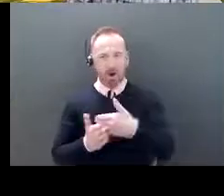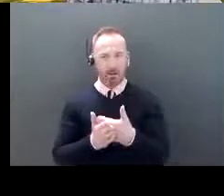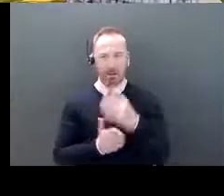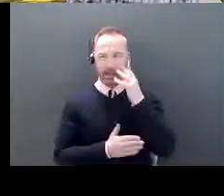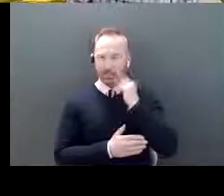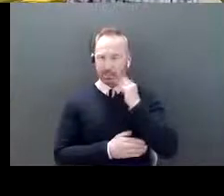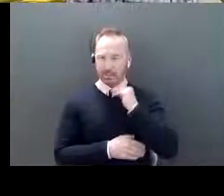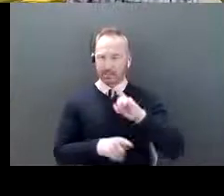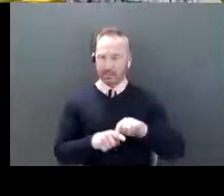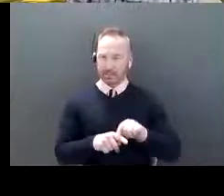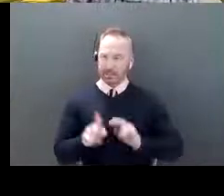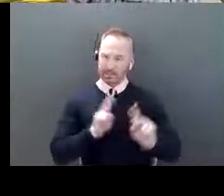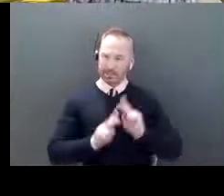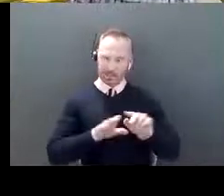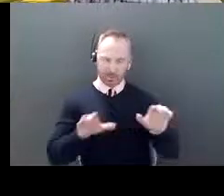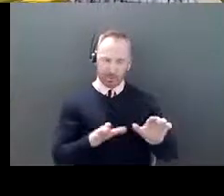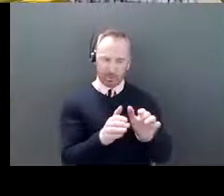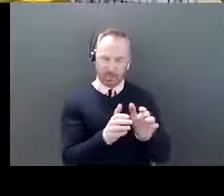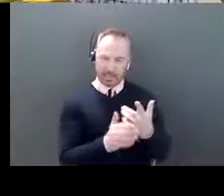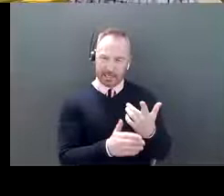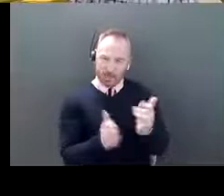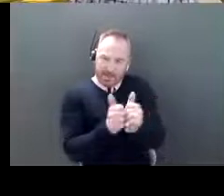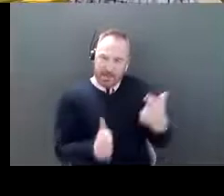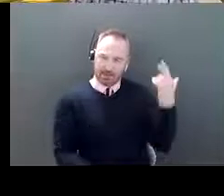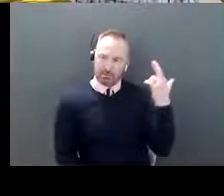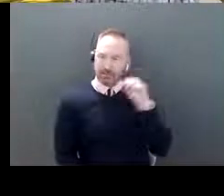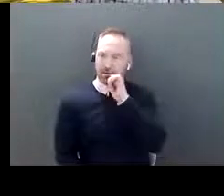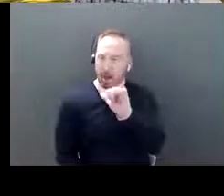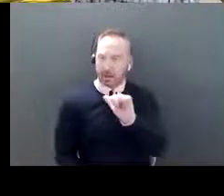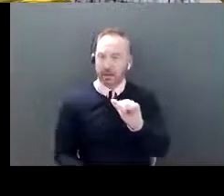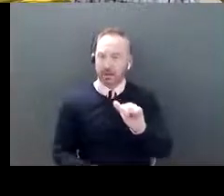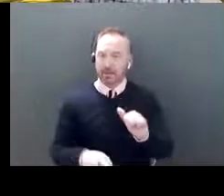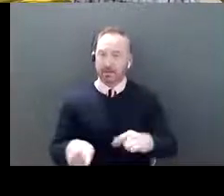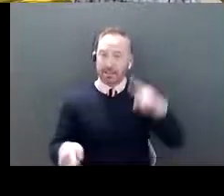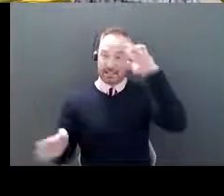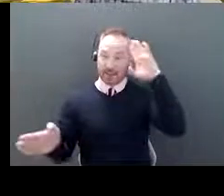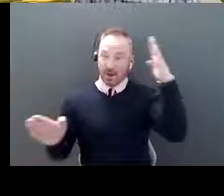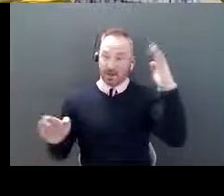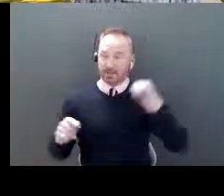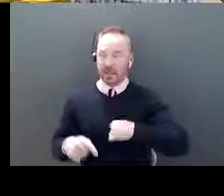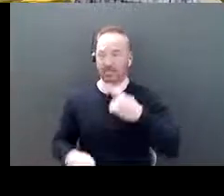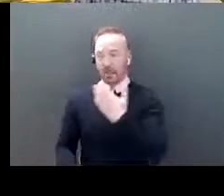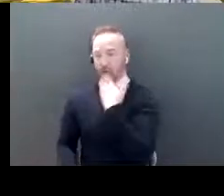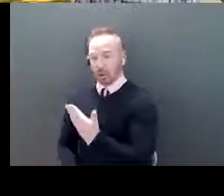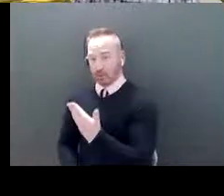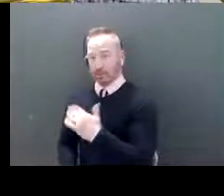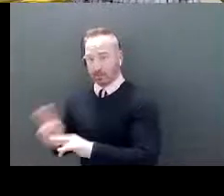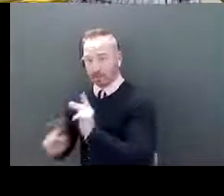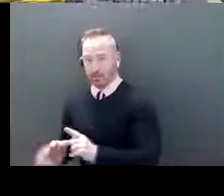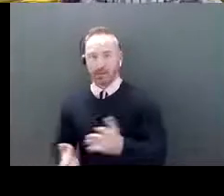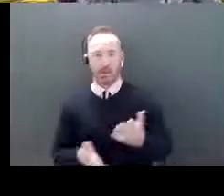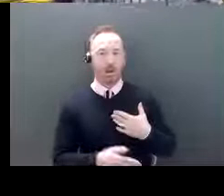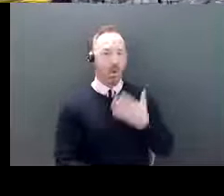reason, that there is always sort of shifting this idea that there are good people and bad people. there